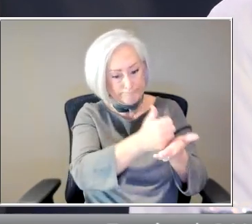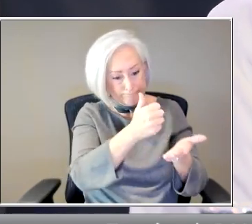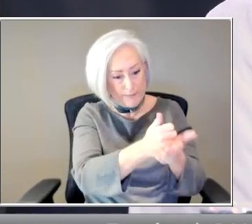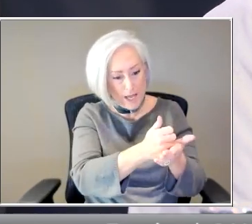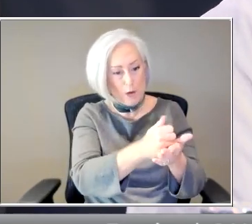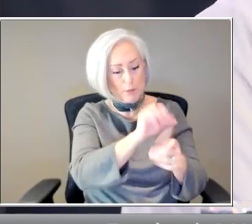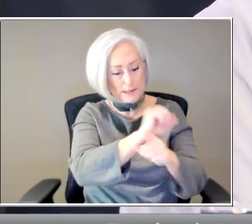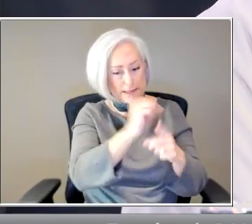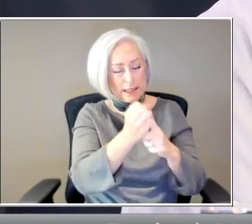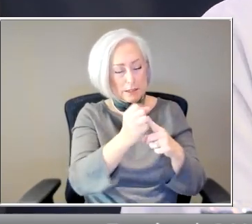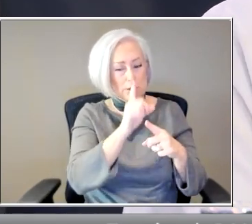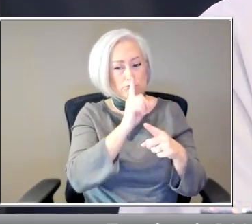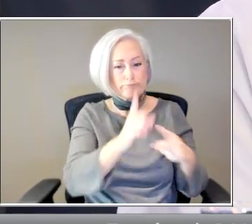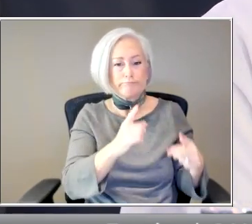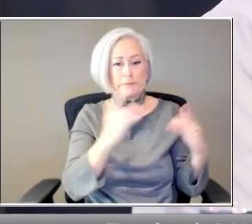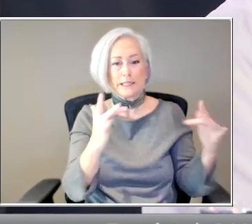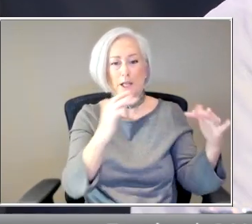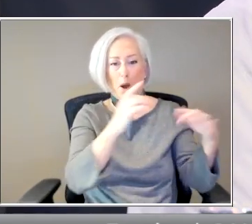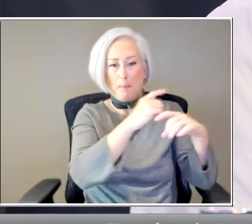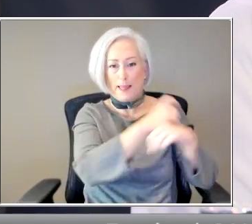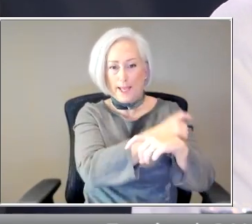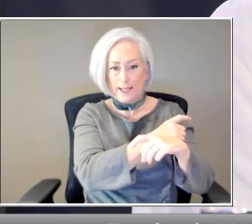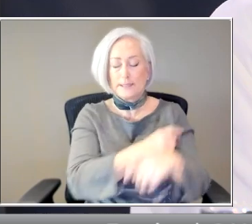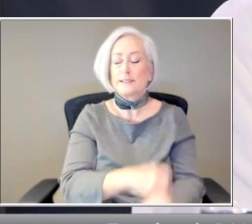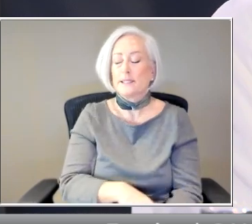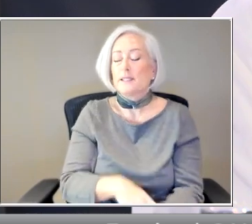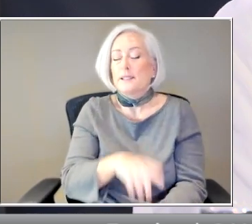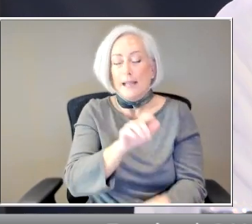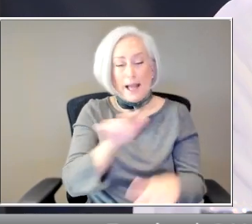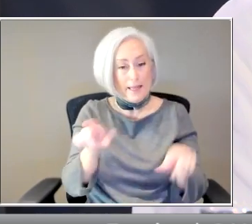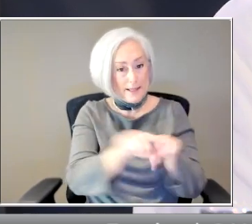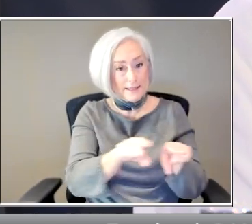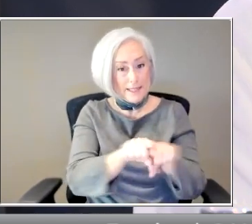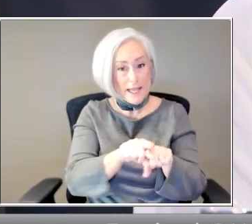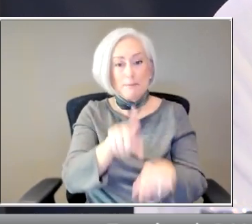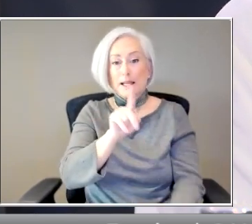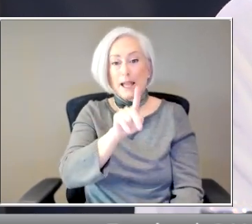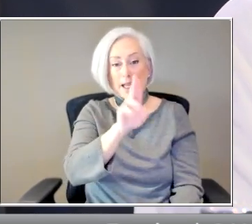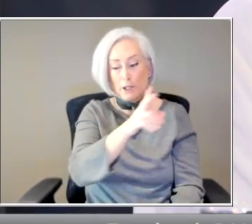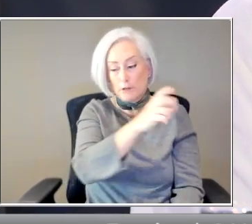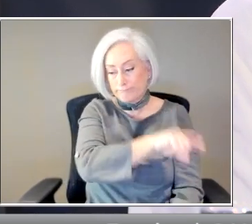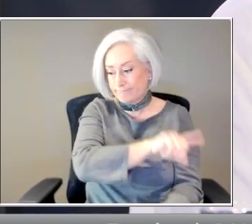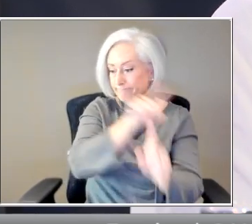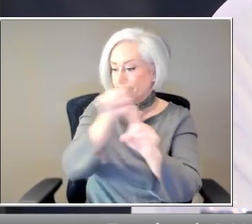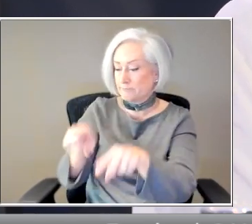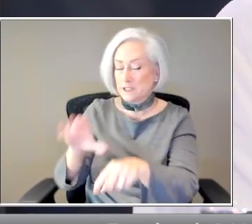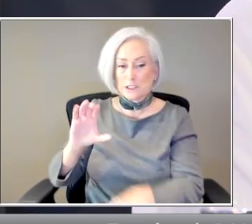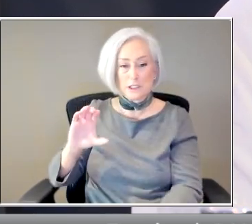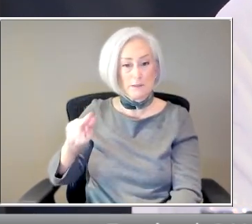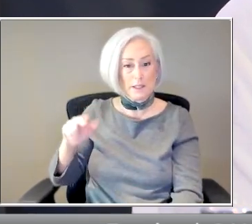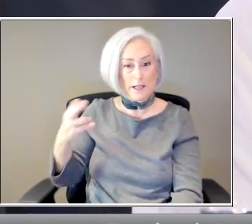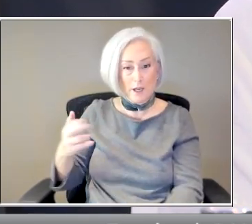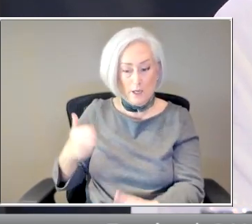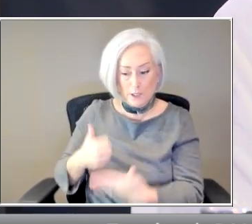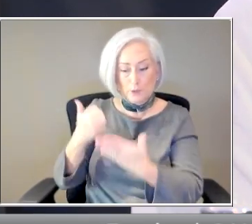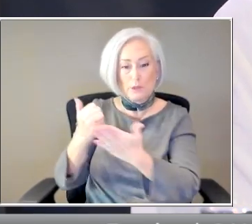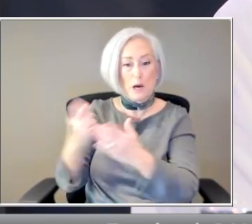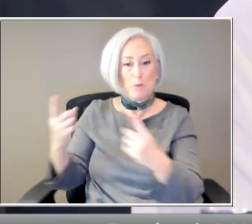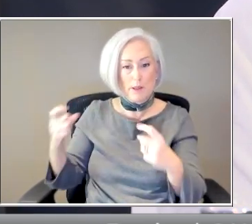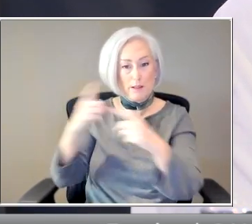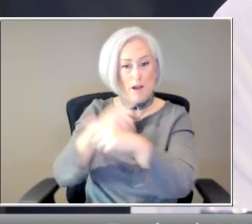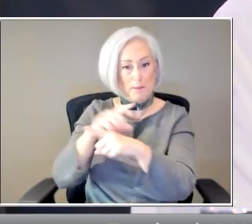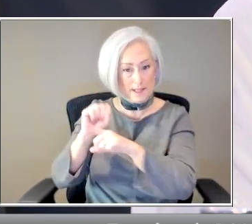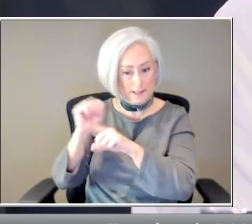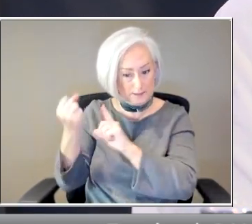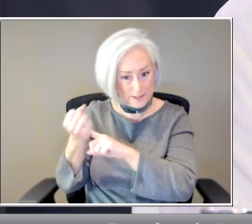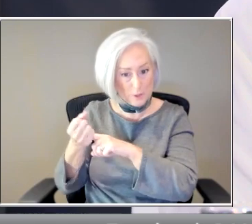complicated, and vice versa. Physicians from KU coming over to Children's Mercy helping with complex cases. But for me personally, it got